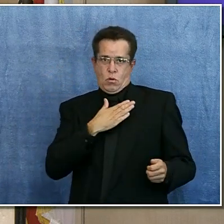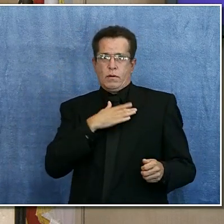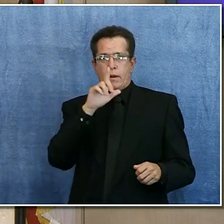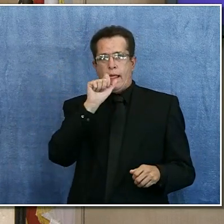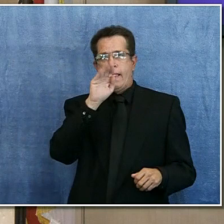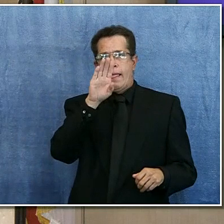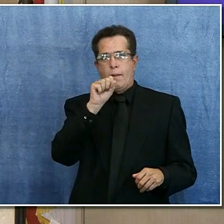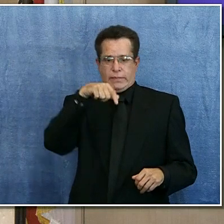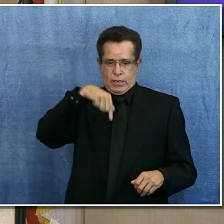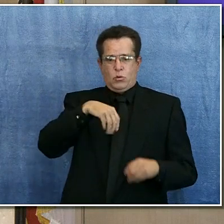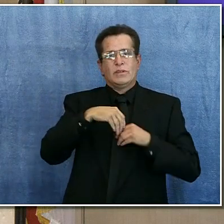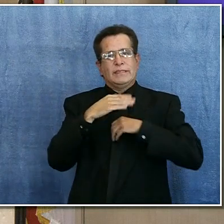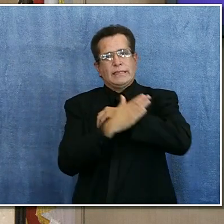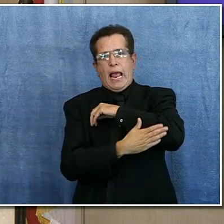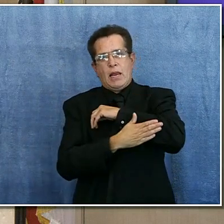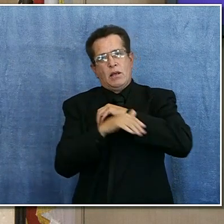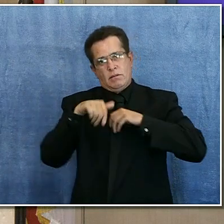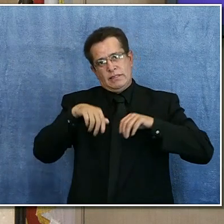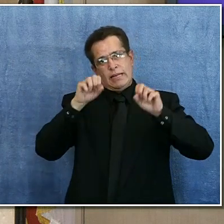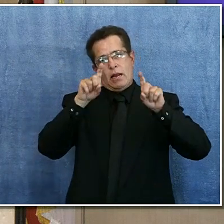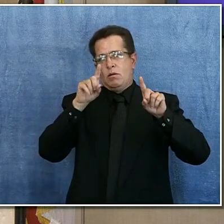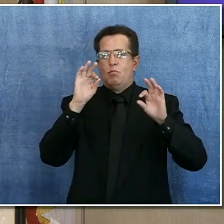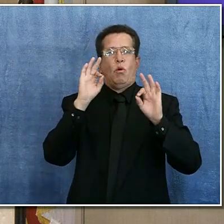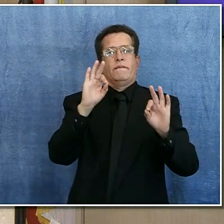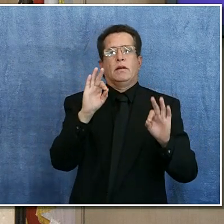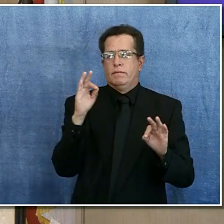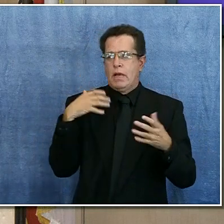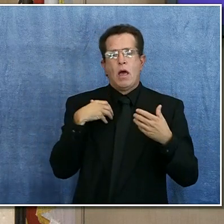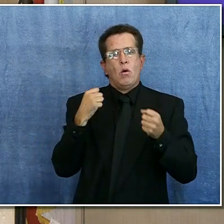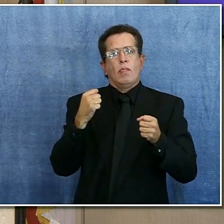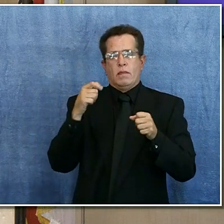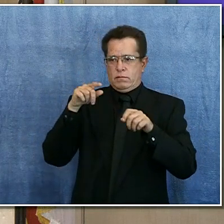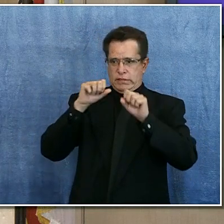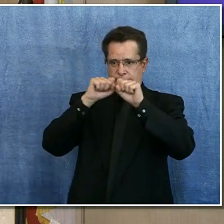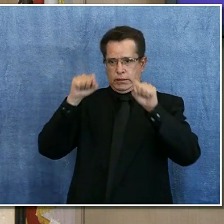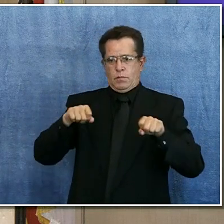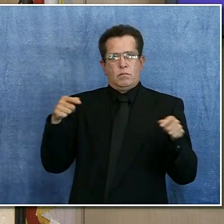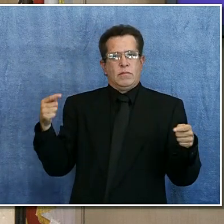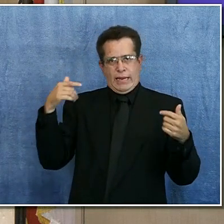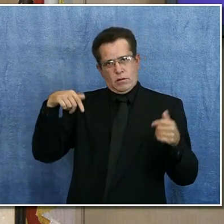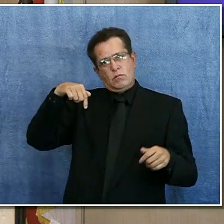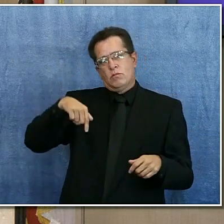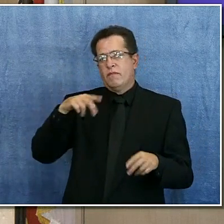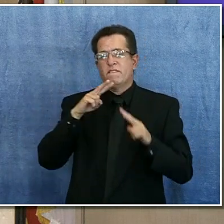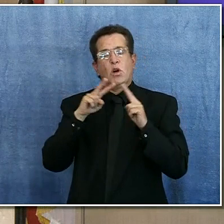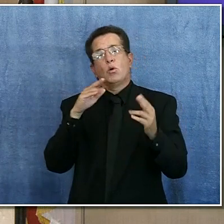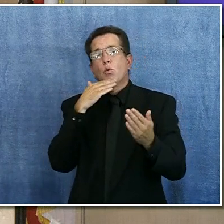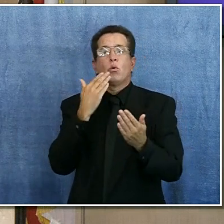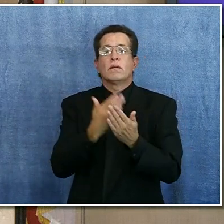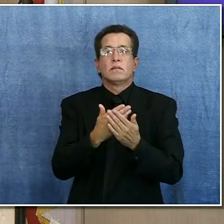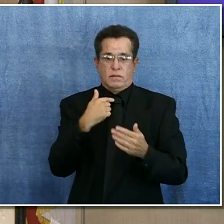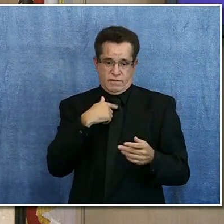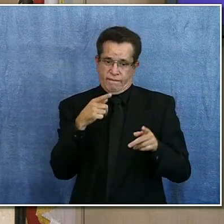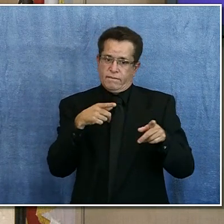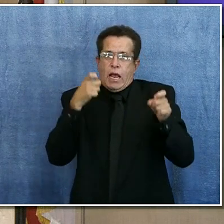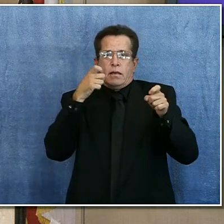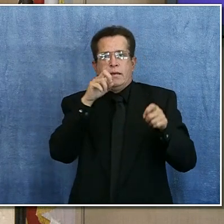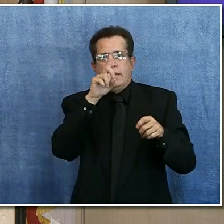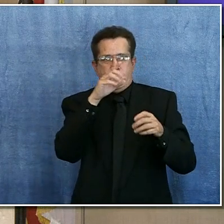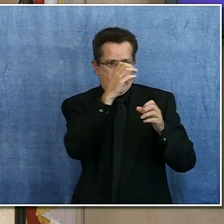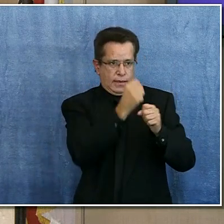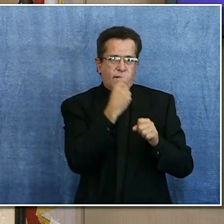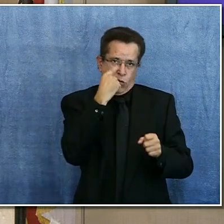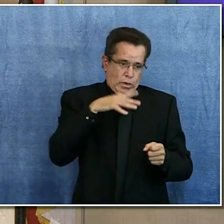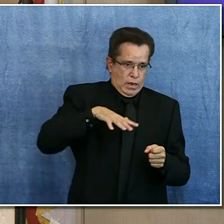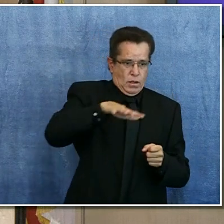healthcare systems, and our hospitals through our Health Information Exchange. The investment made over the years allows us to get this information and data about